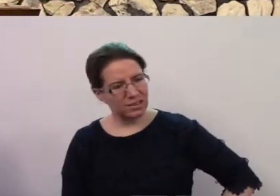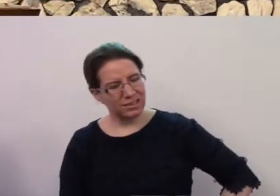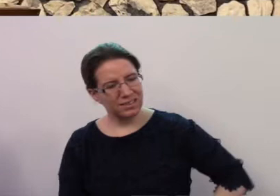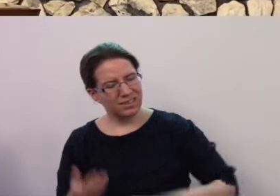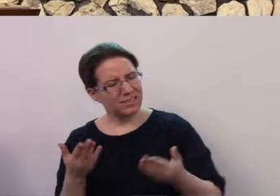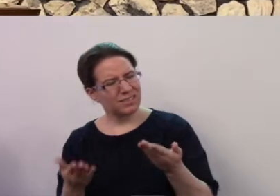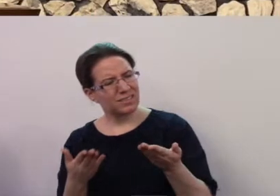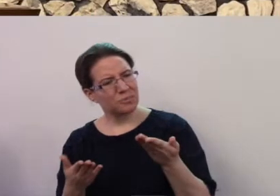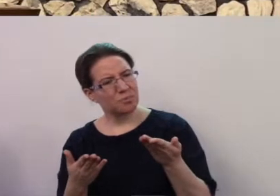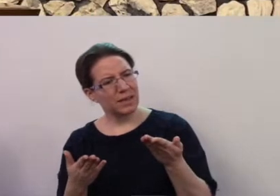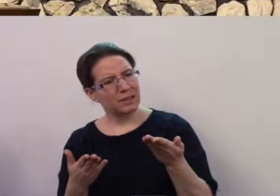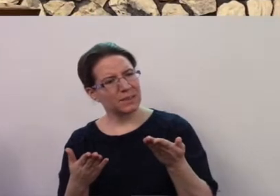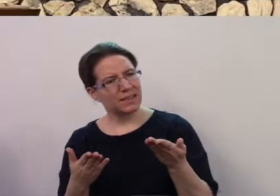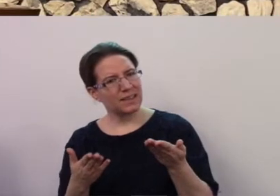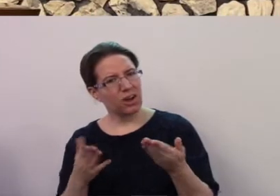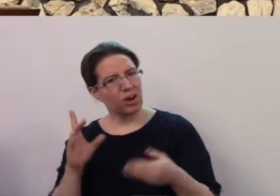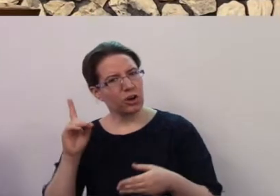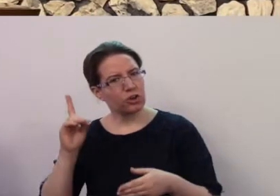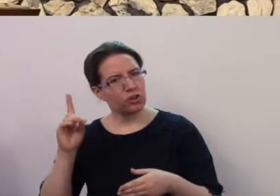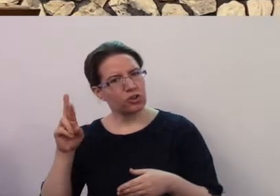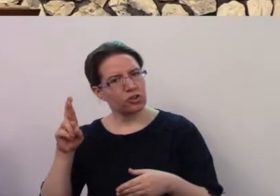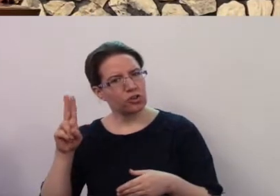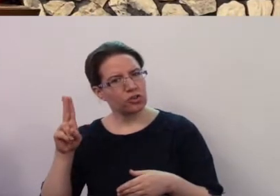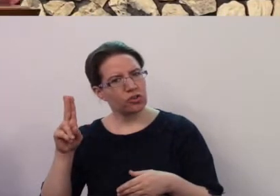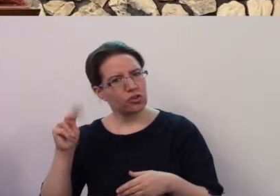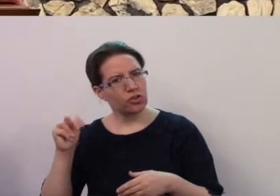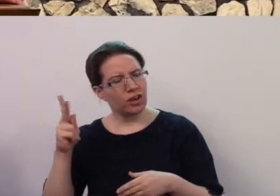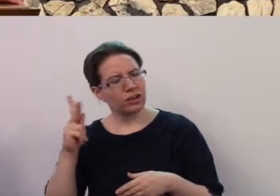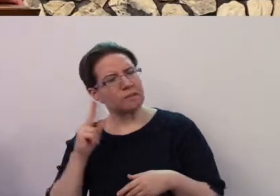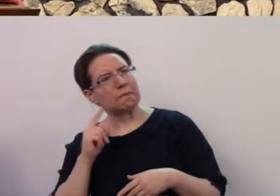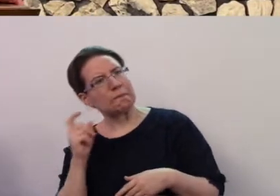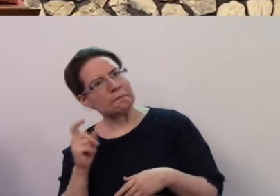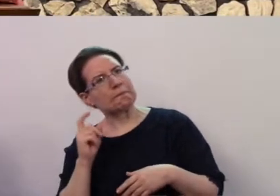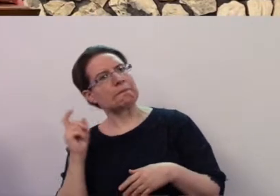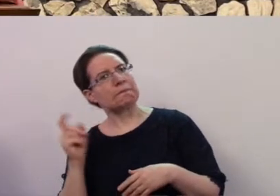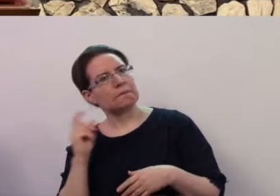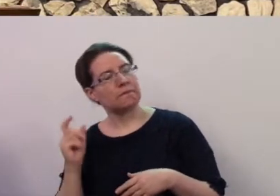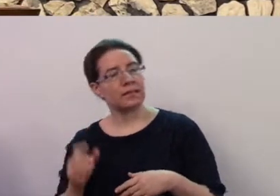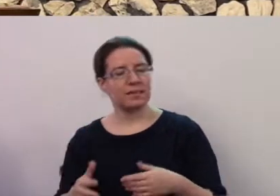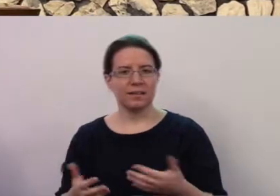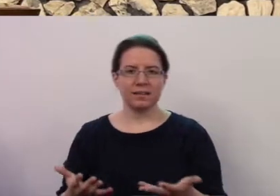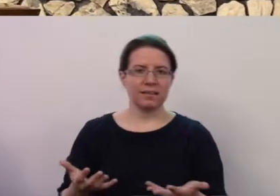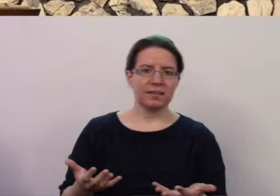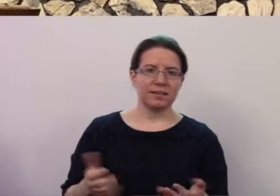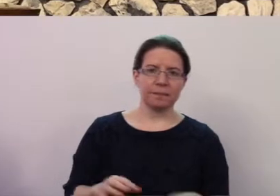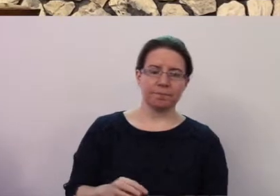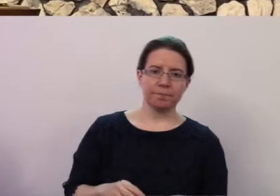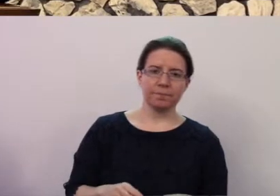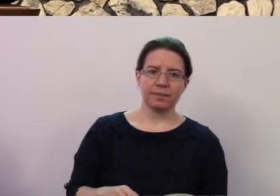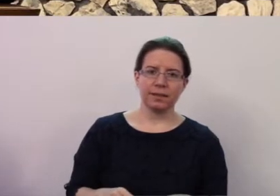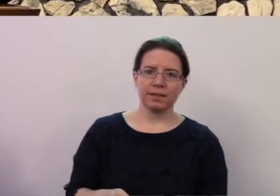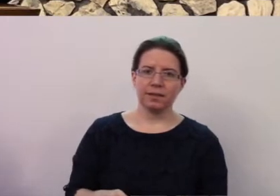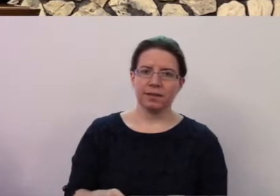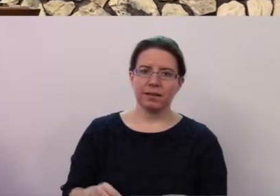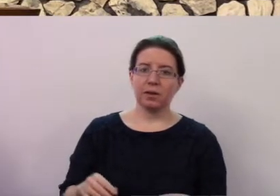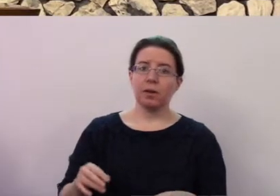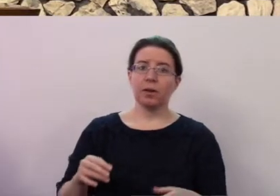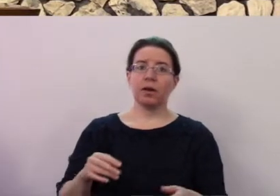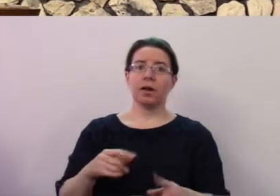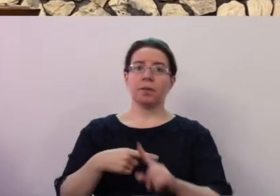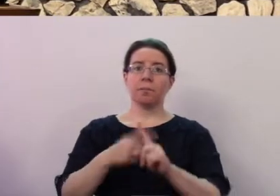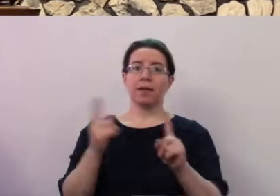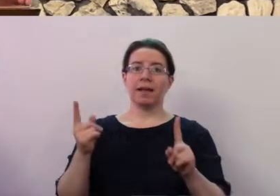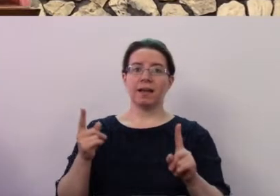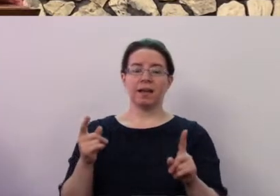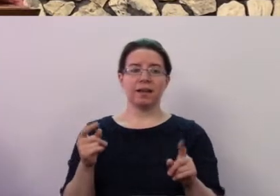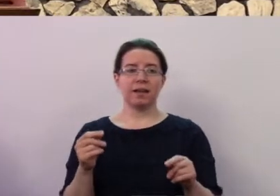thought, man, perhaps these people are drunk. But Peter stood up and it was telling there were Cretes and Arabians, and